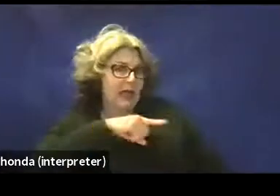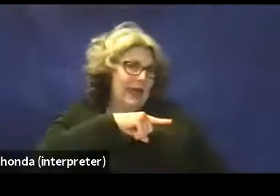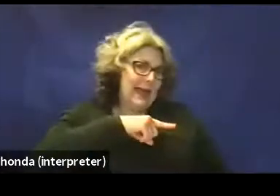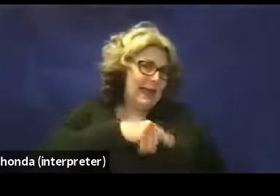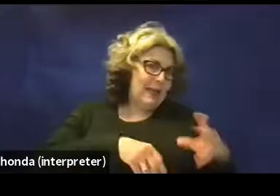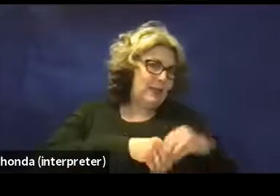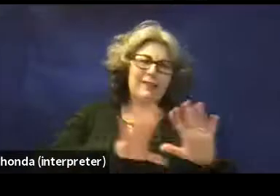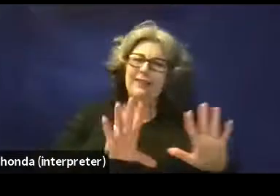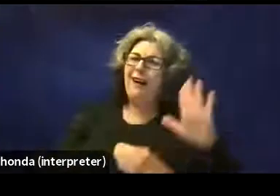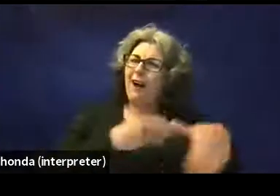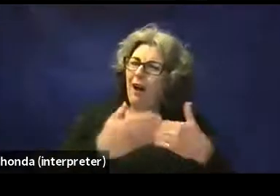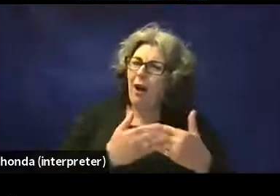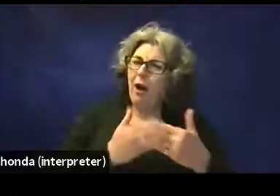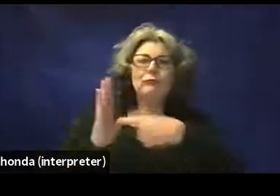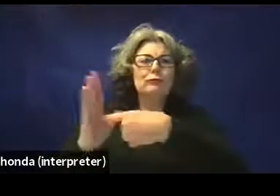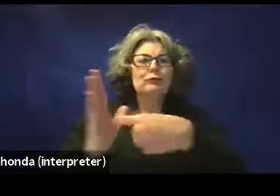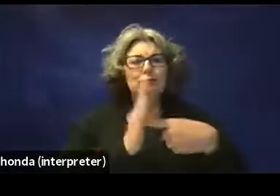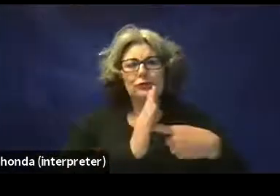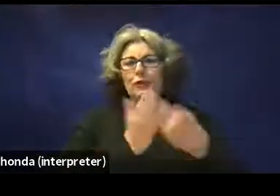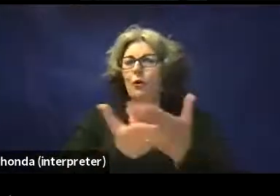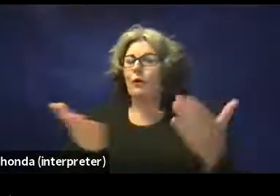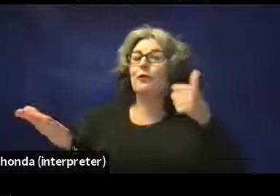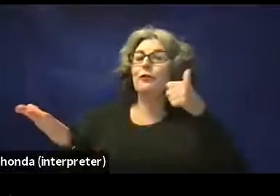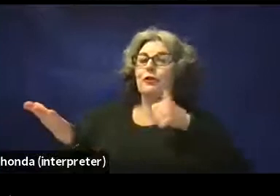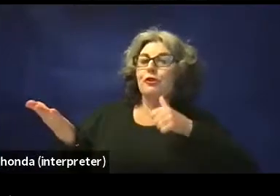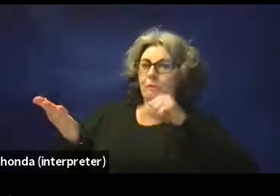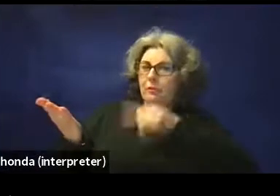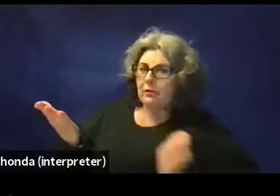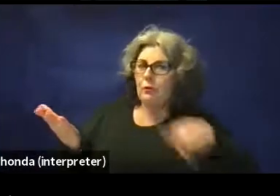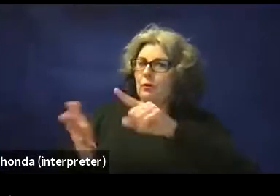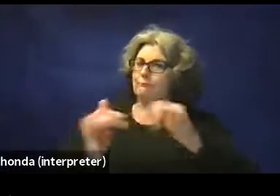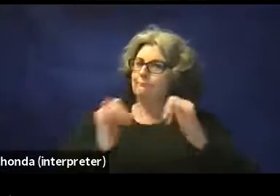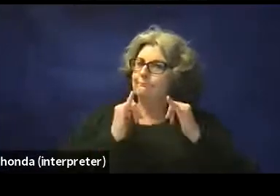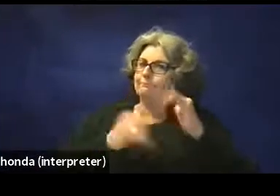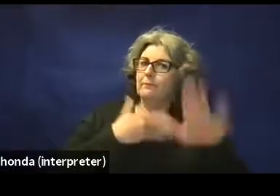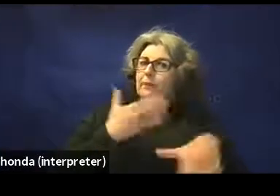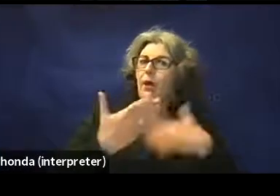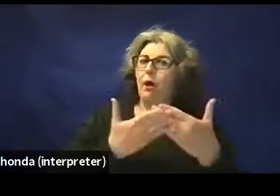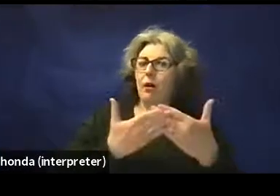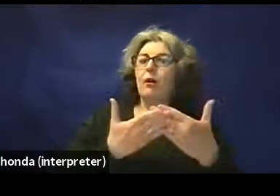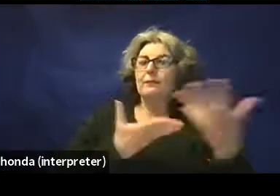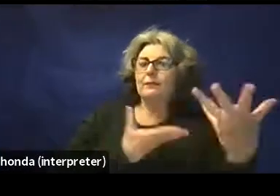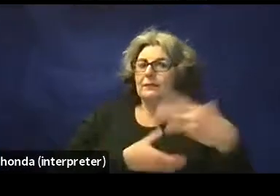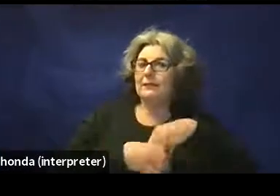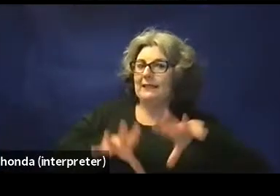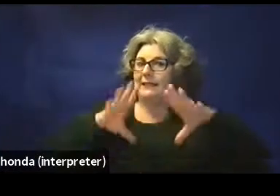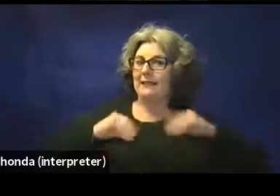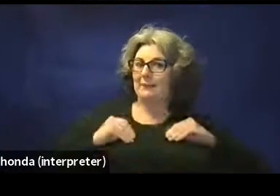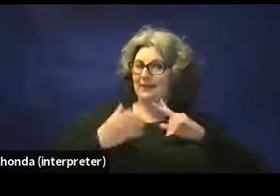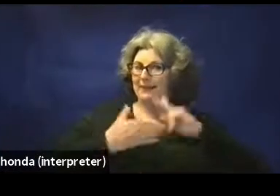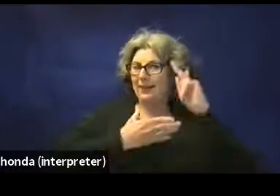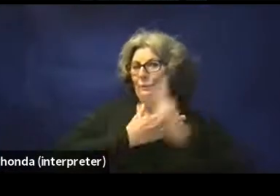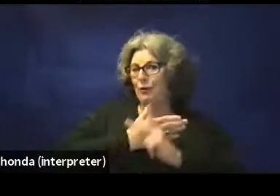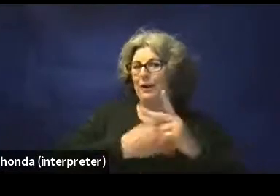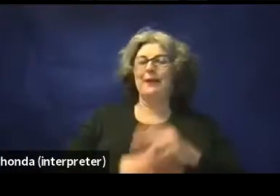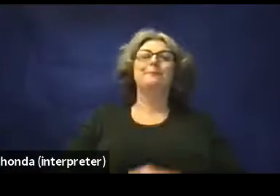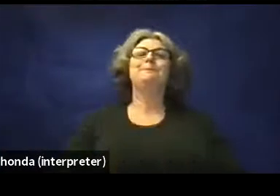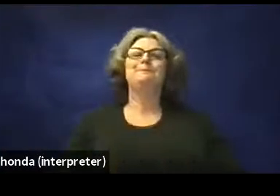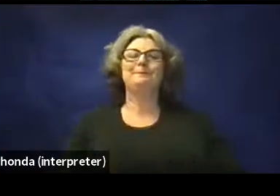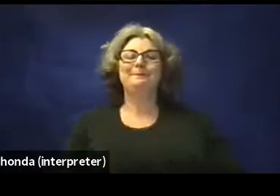be included. They are showing us that they too want to make sure that everyone is accepted in the program.